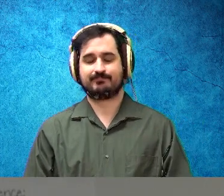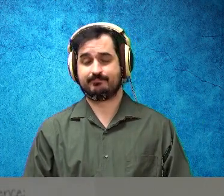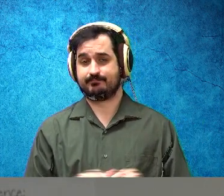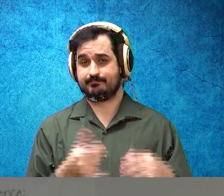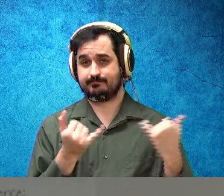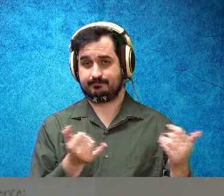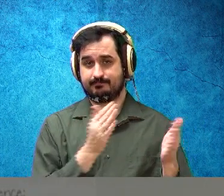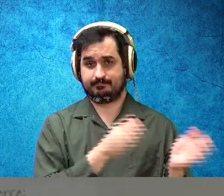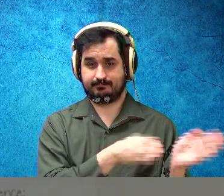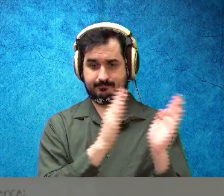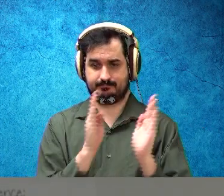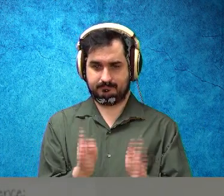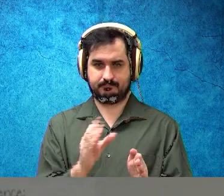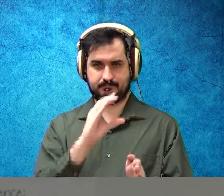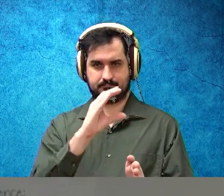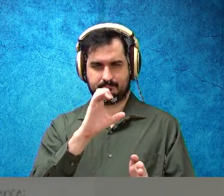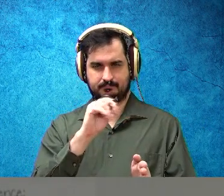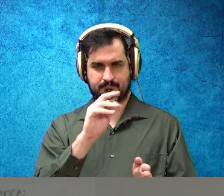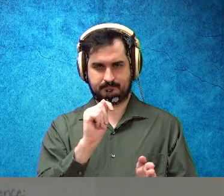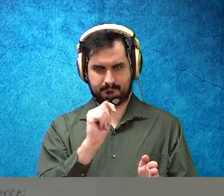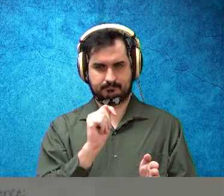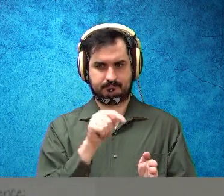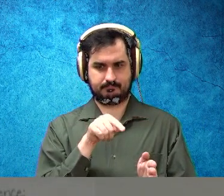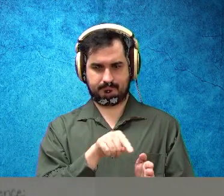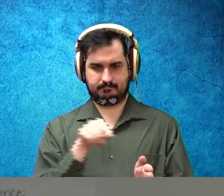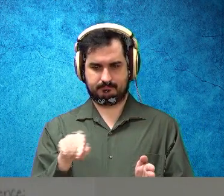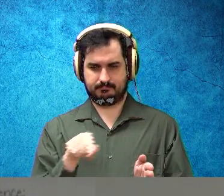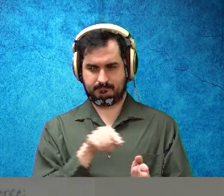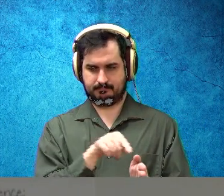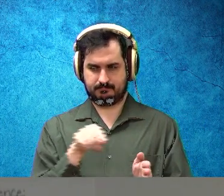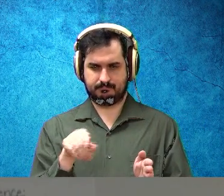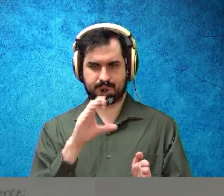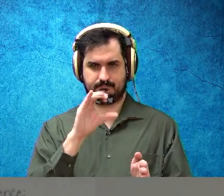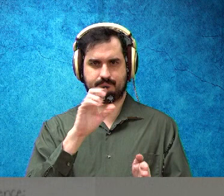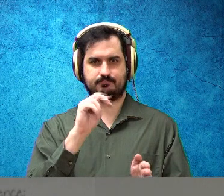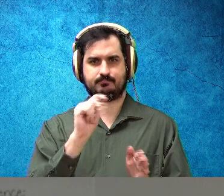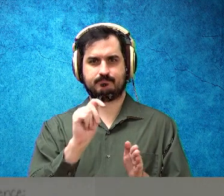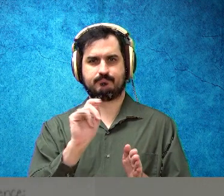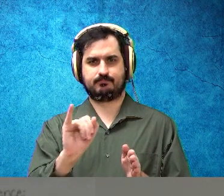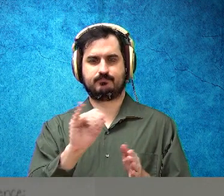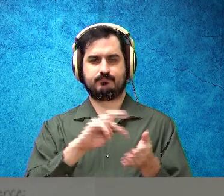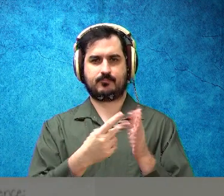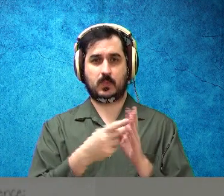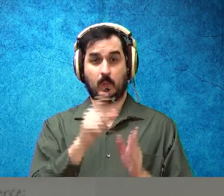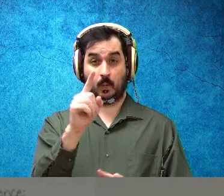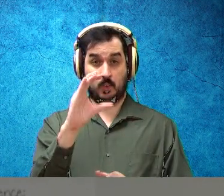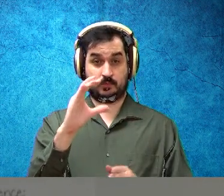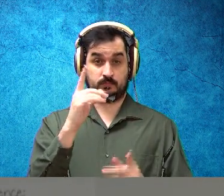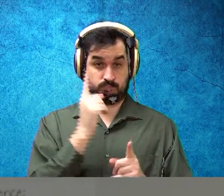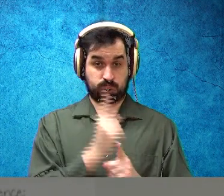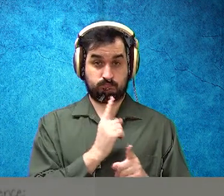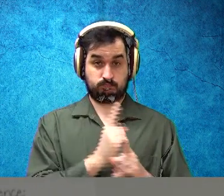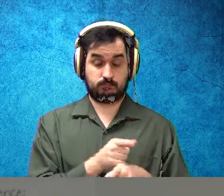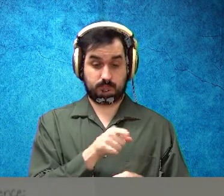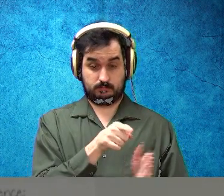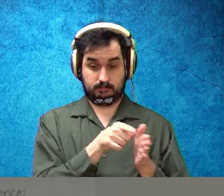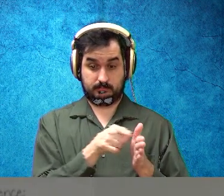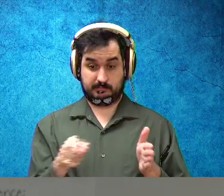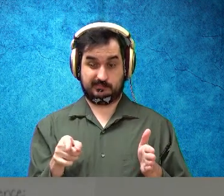that cent. Remember on centa it meant 100? So here